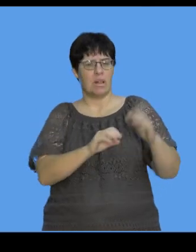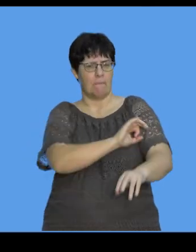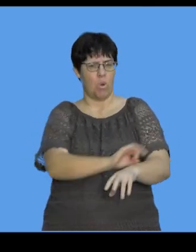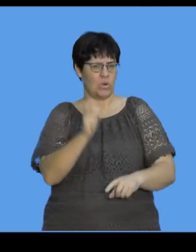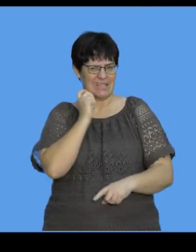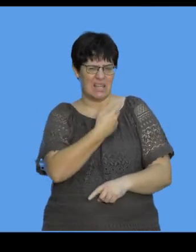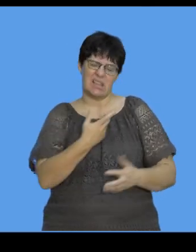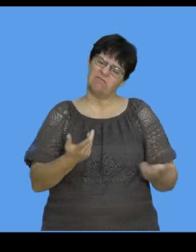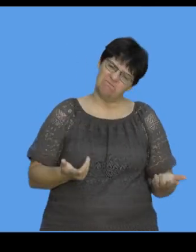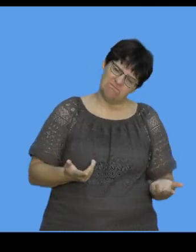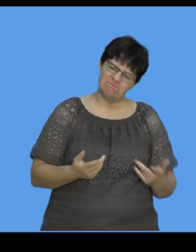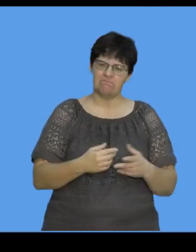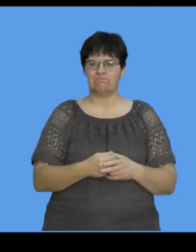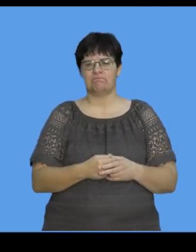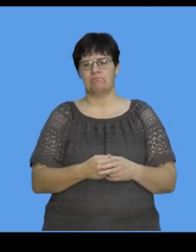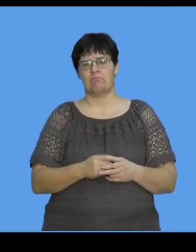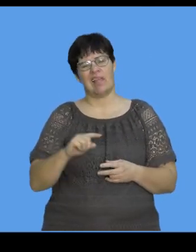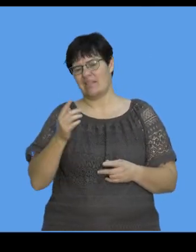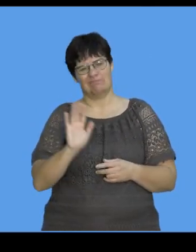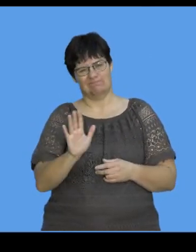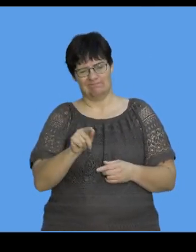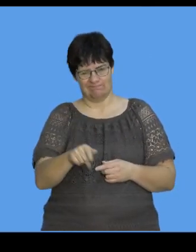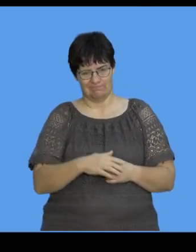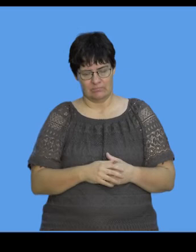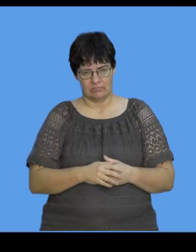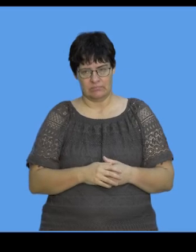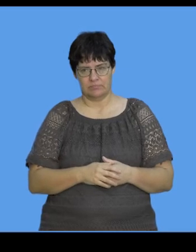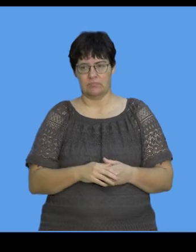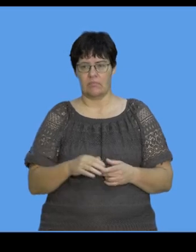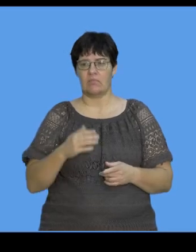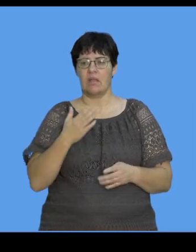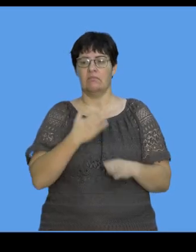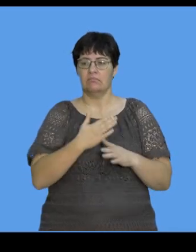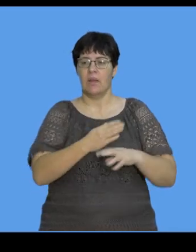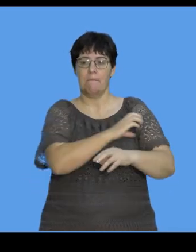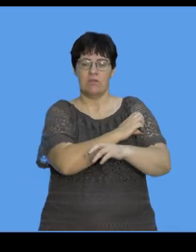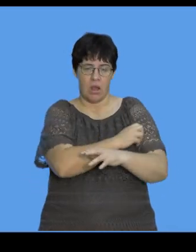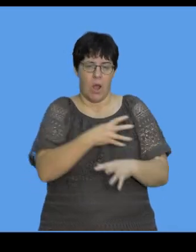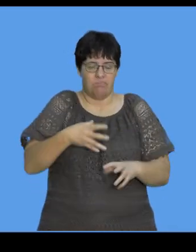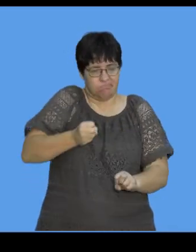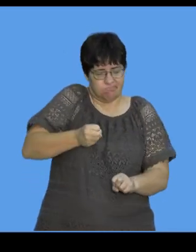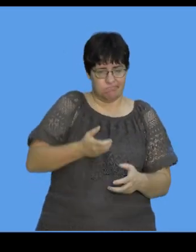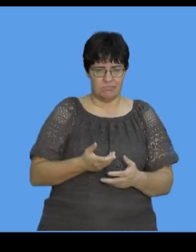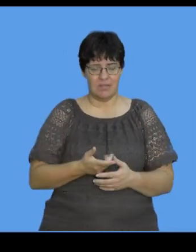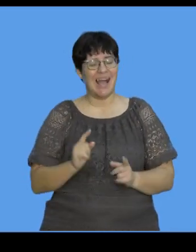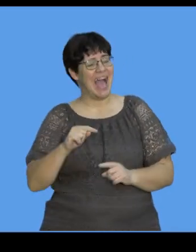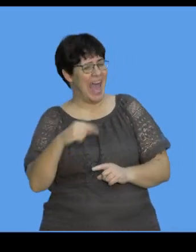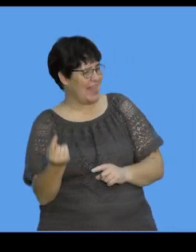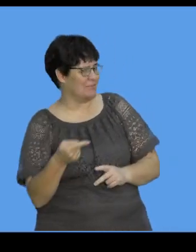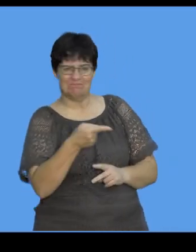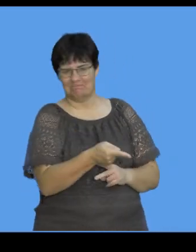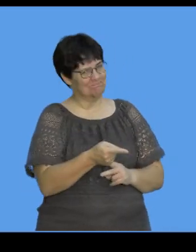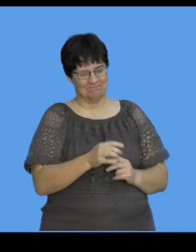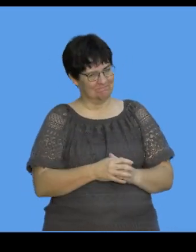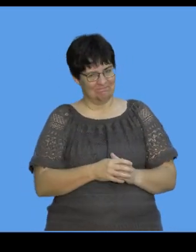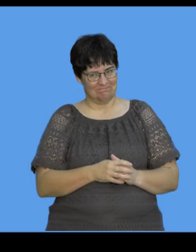teeth? Other ones did, this one didn't. Function in muscular contraction? Other ones did.